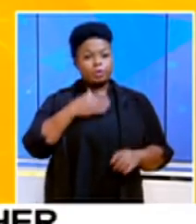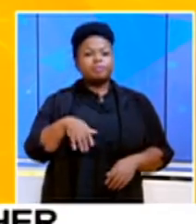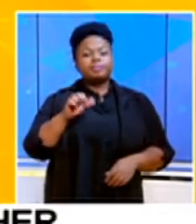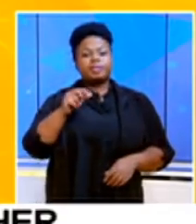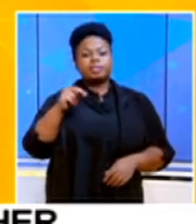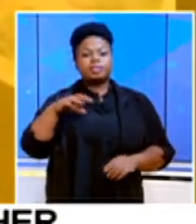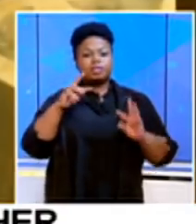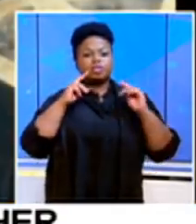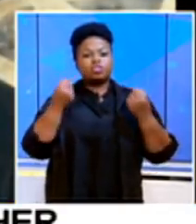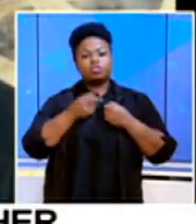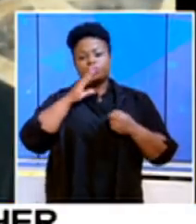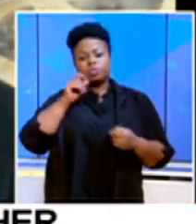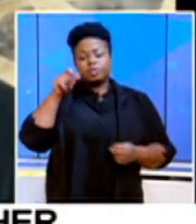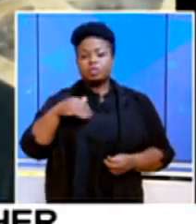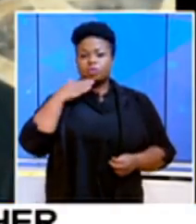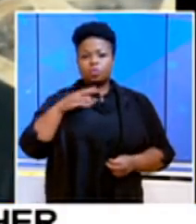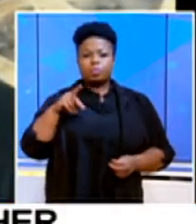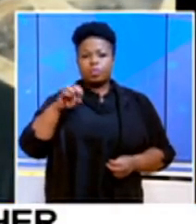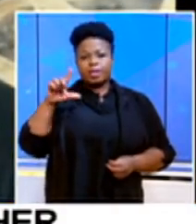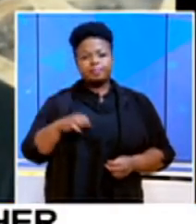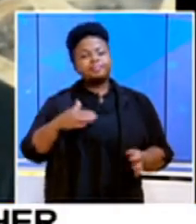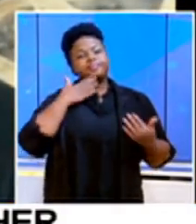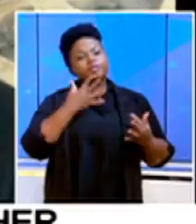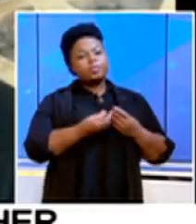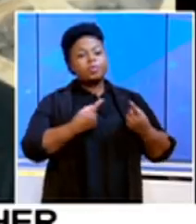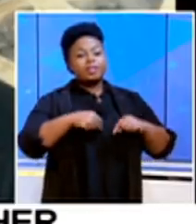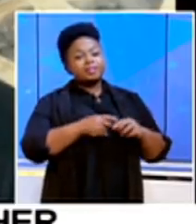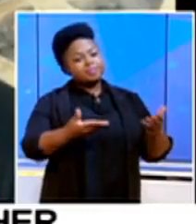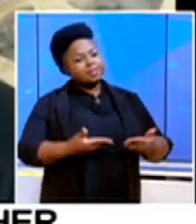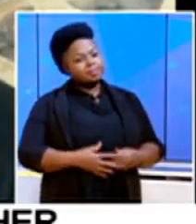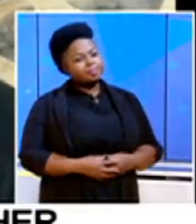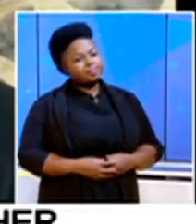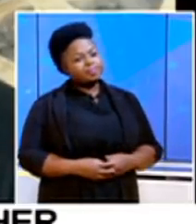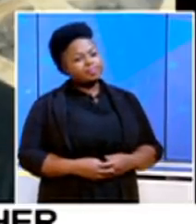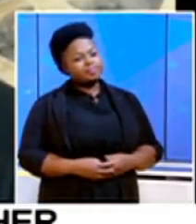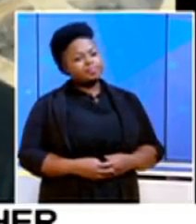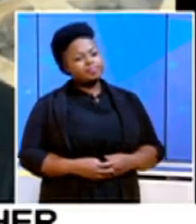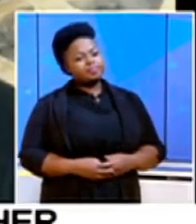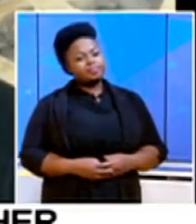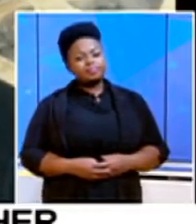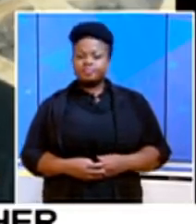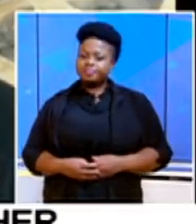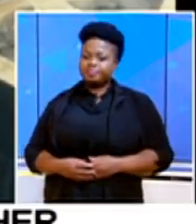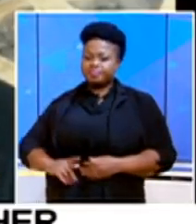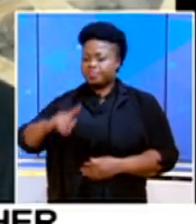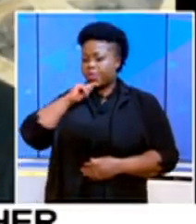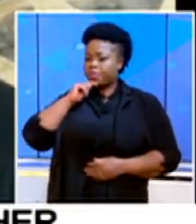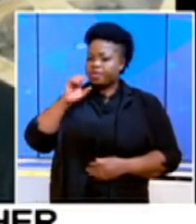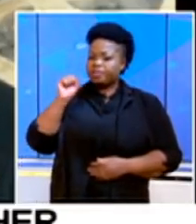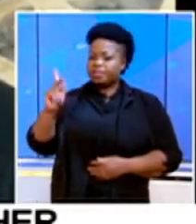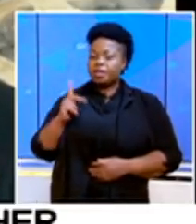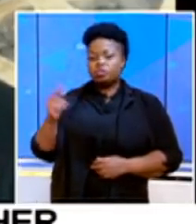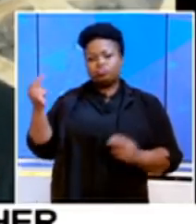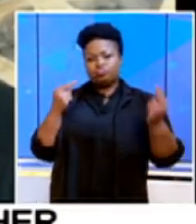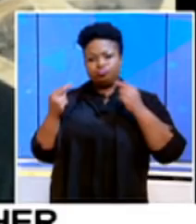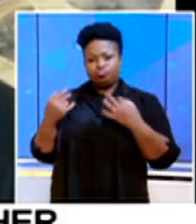the ANC's national spokesperson, Pule Mabe. Mr. Mabe, thanks so much for your time. Welcome to Morning Live. Morning, Sakina, and morning